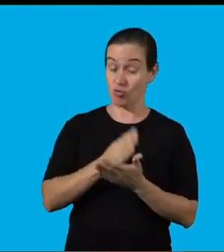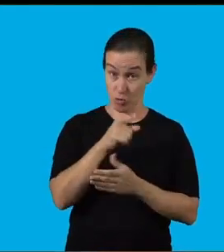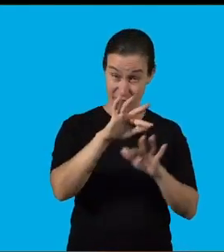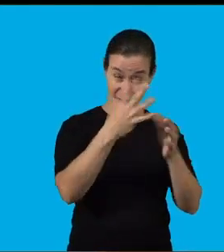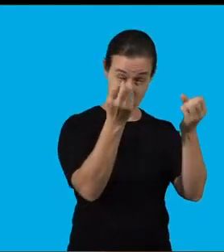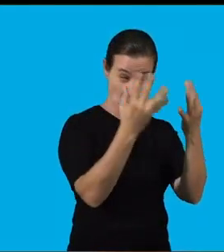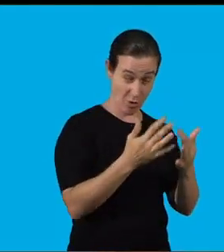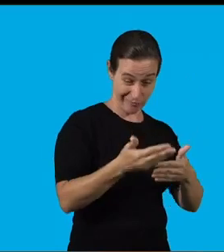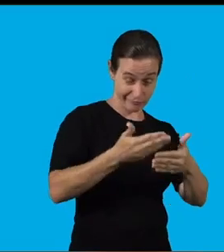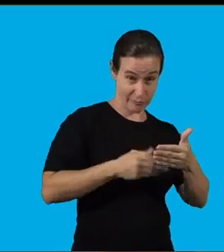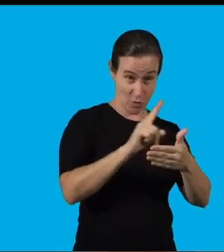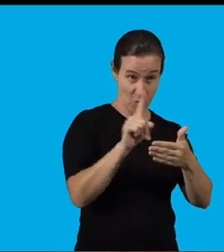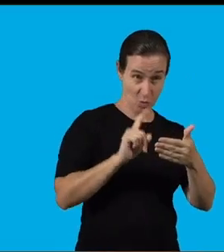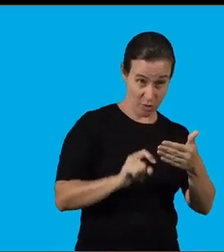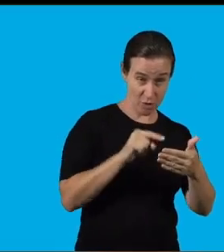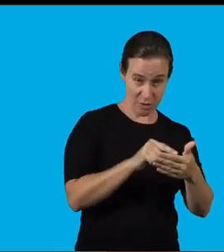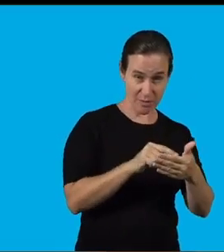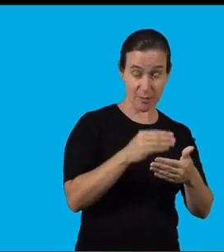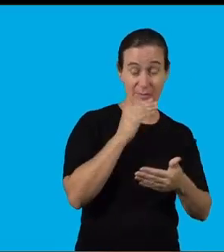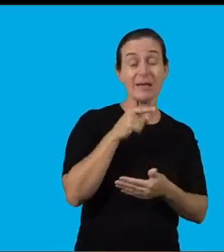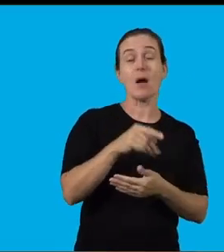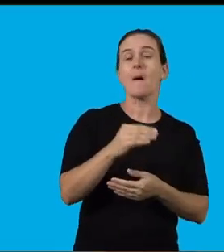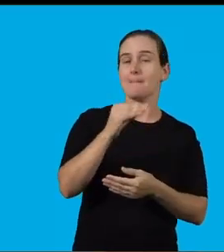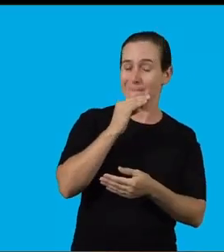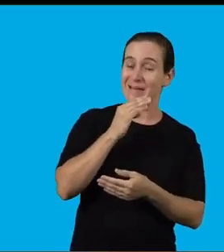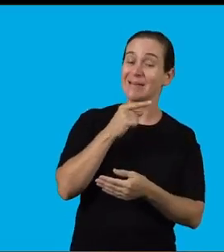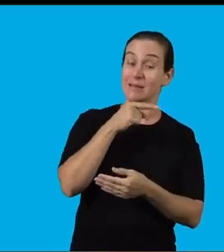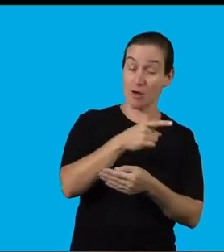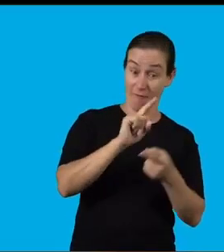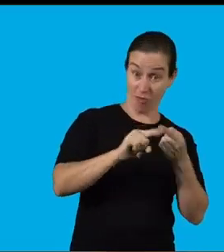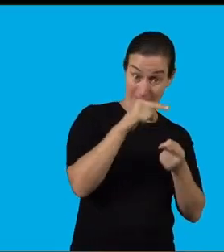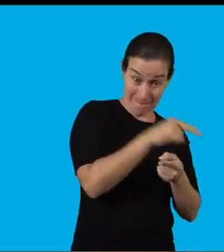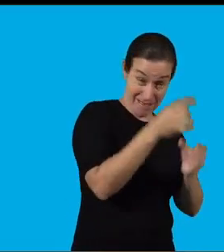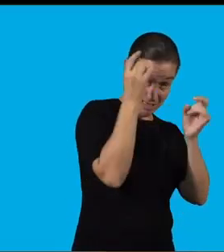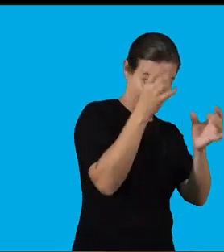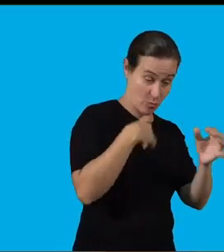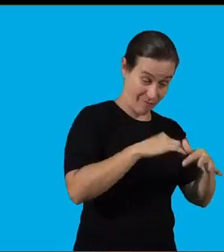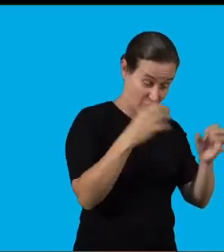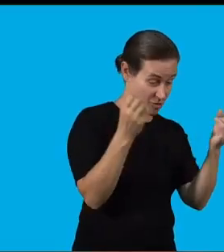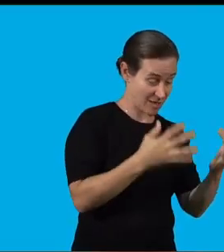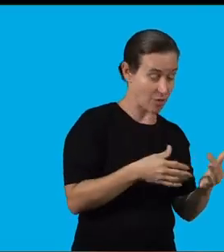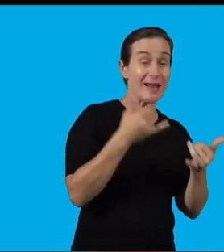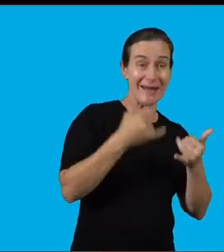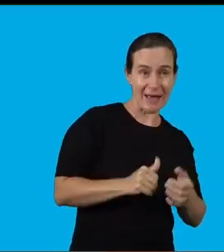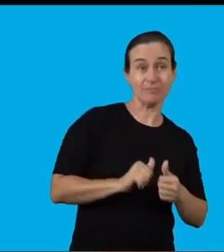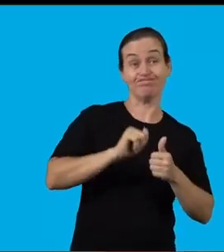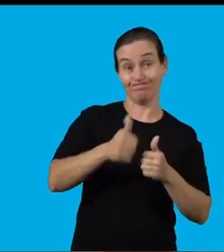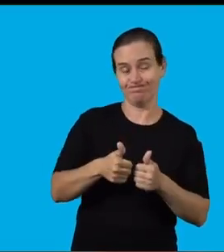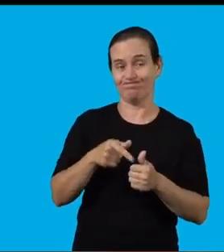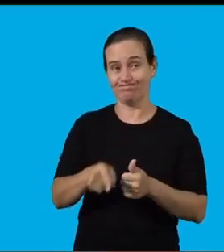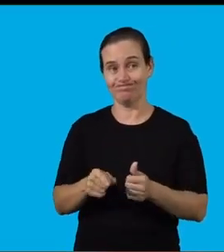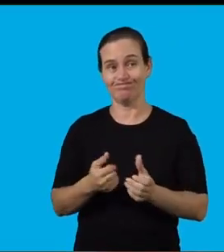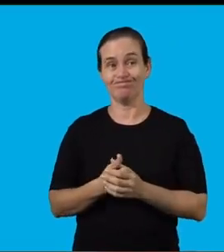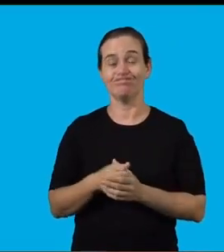We don't say hence, we don't use that word lightly. Hence means you need the information from before. Hence or otherwise is going to take